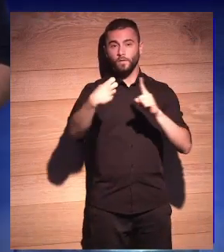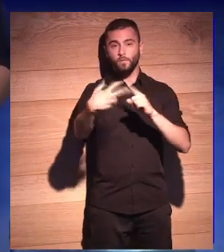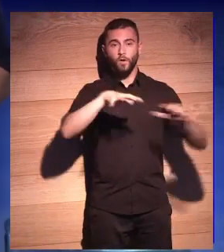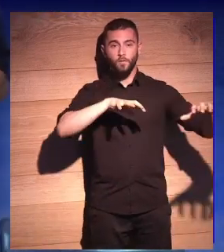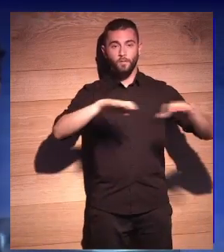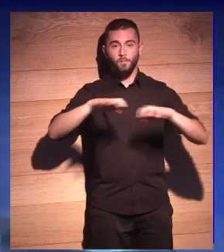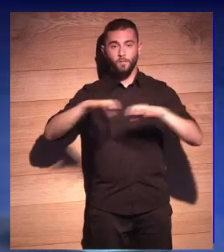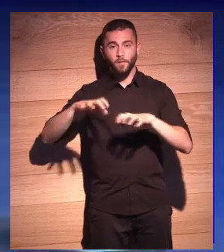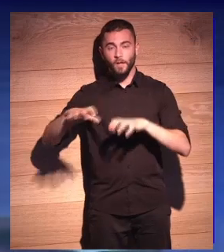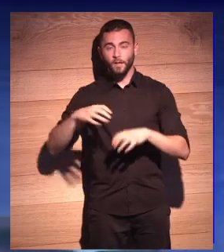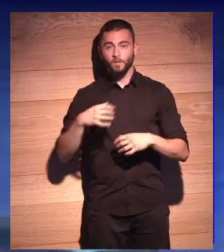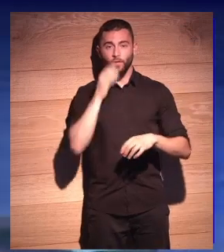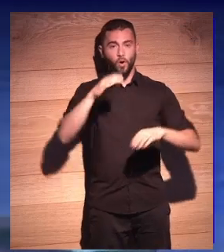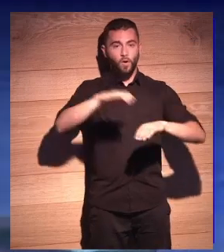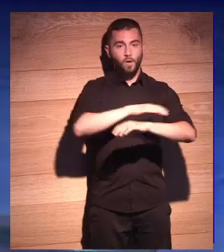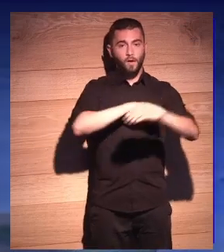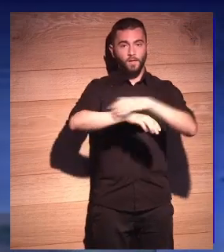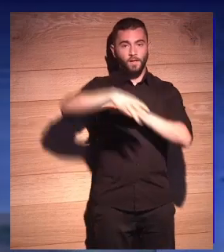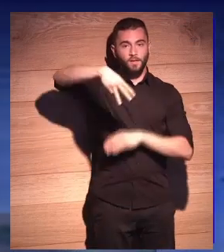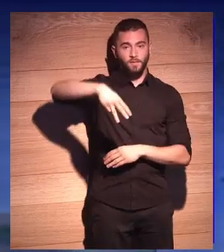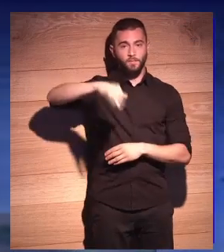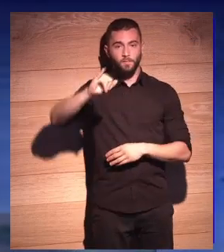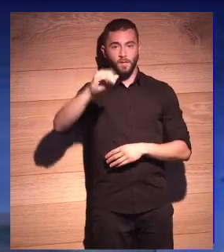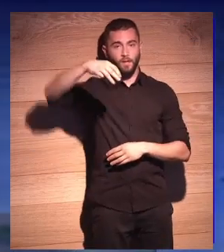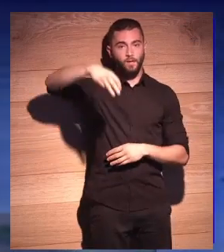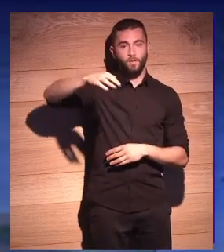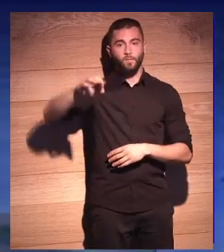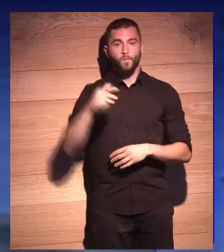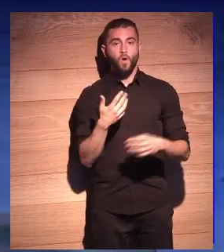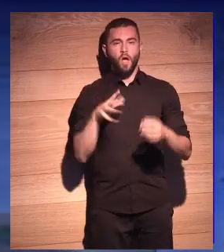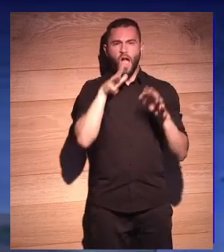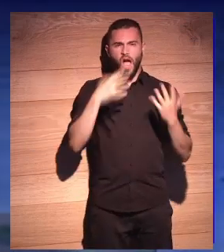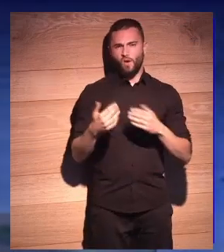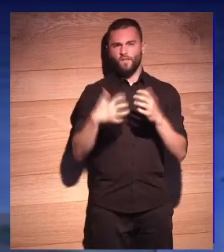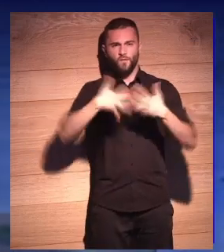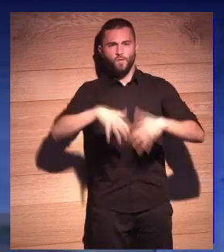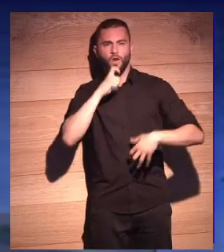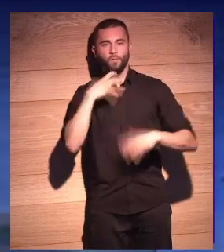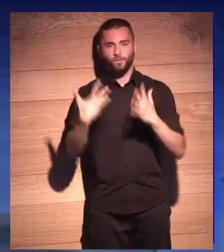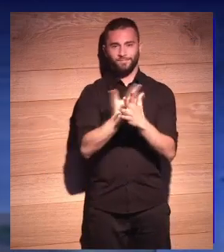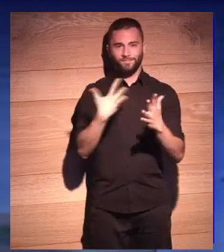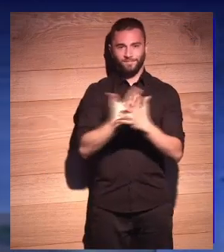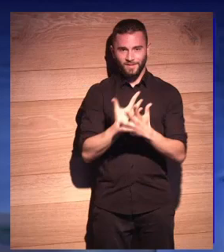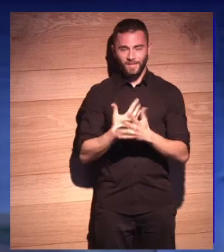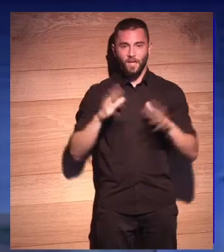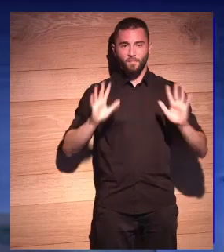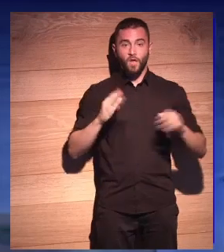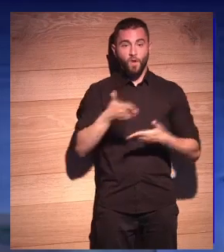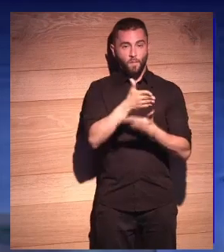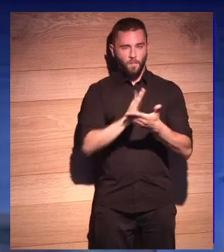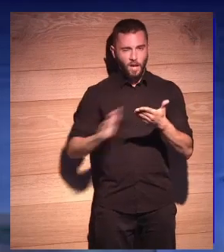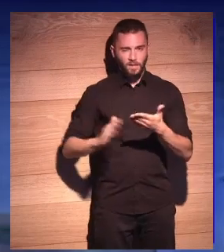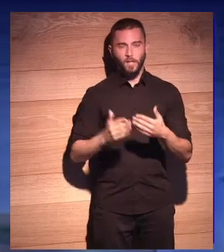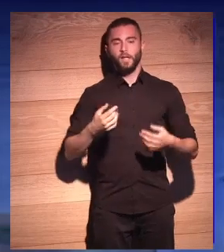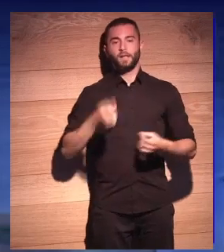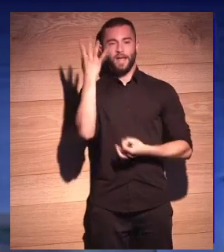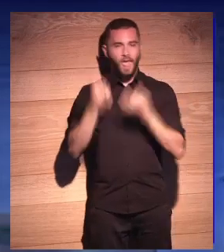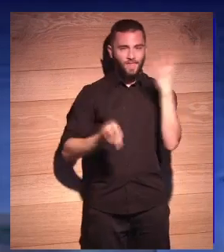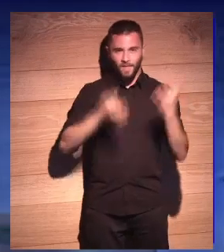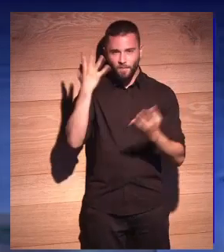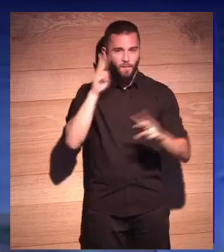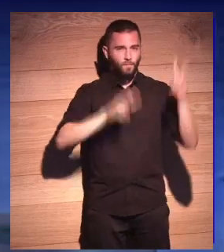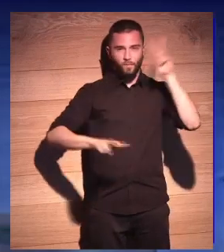the perspective of movement with her Mimo gloves, that she's going to explain how it works, but everything